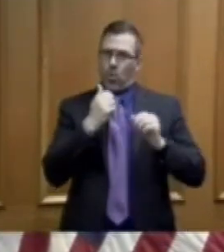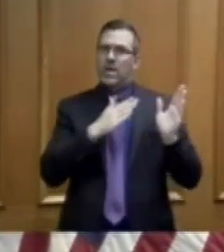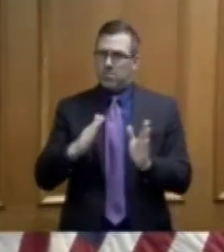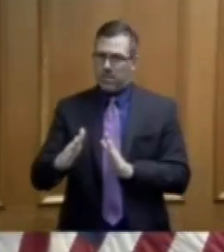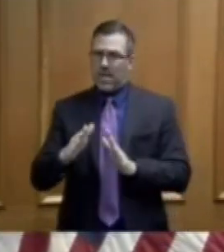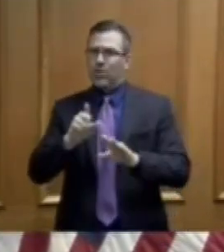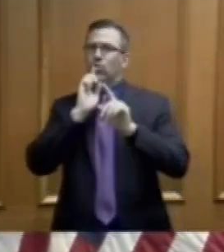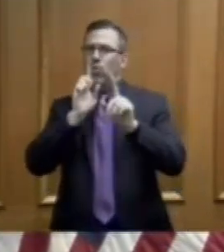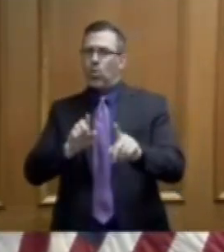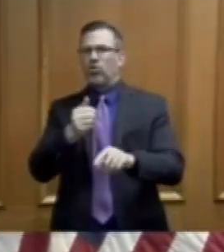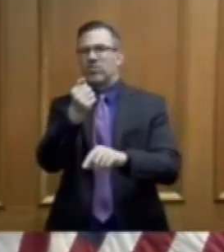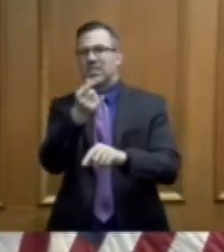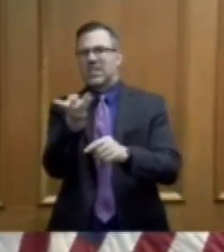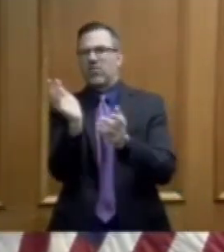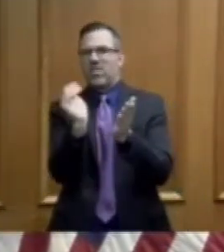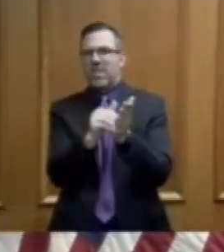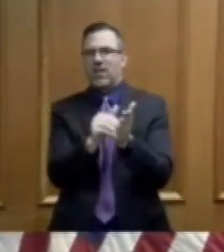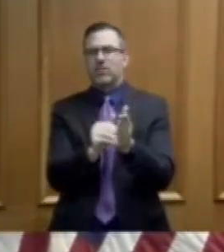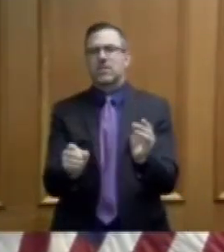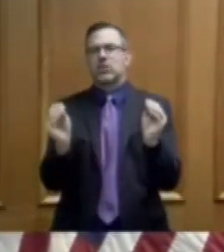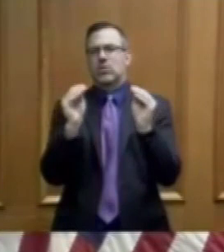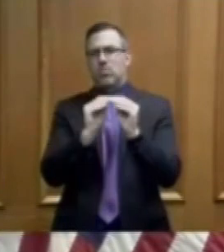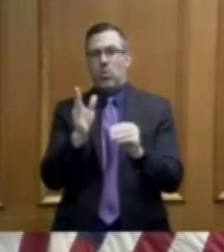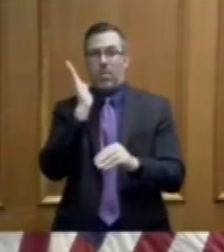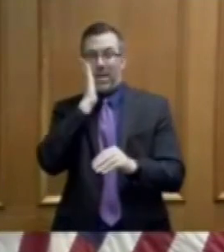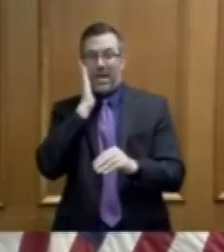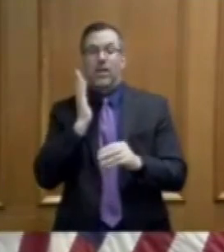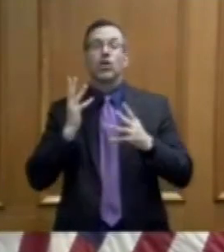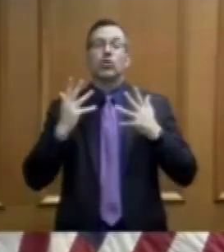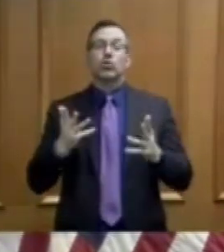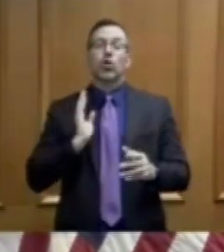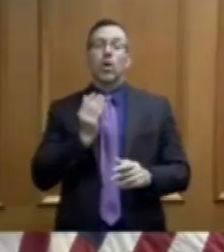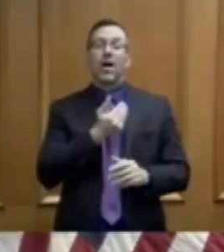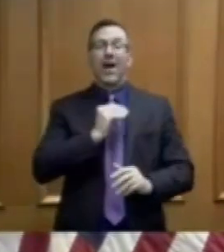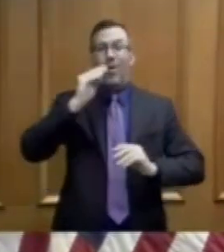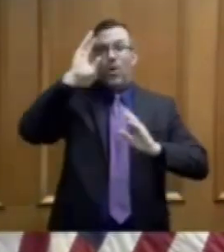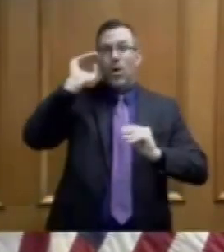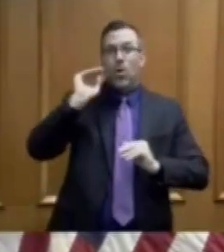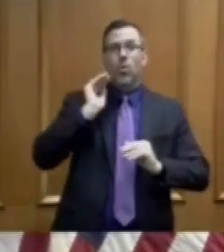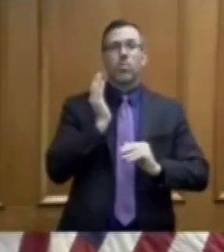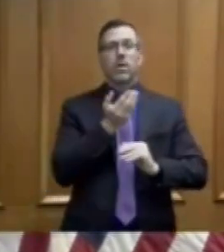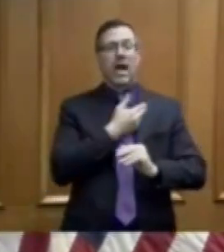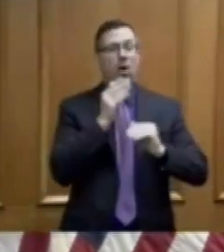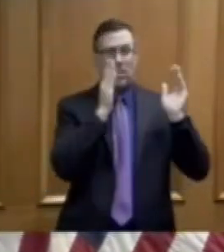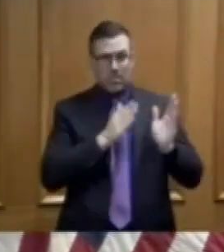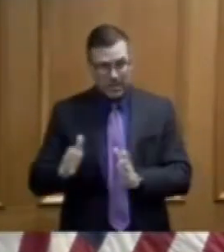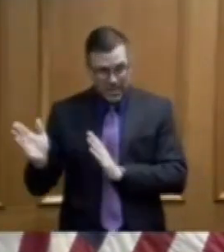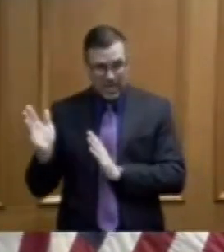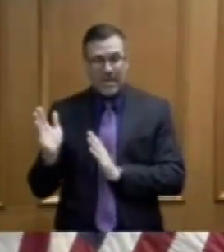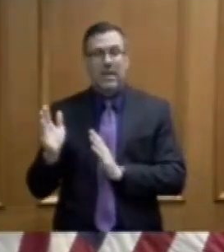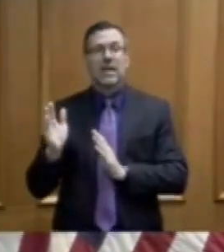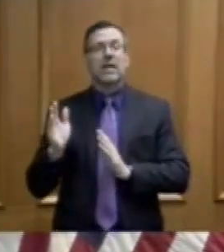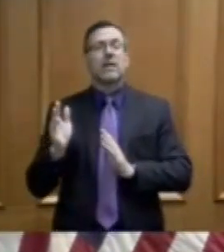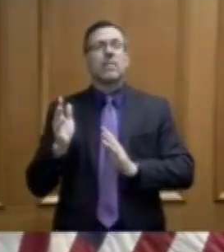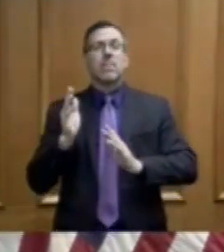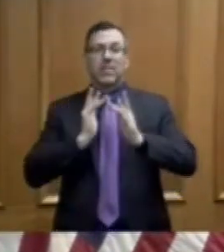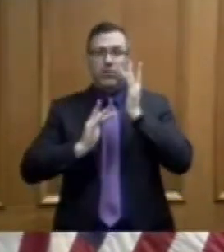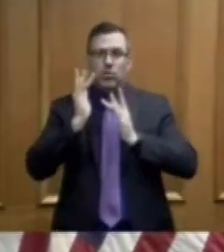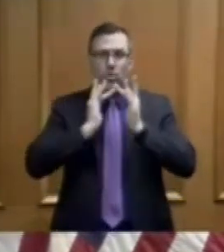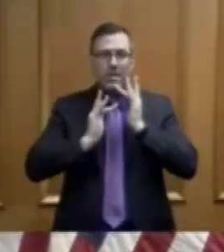additional beds. So our hope and our belief and our plan is that the shortage will actually be